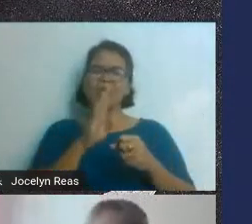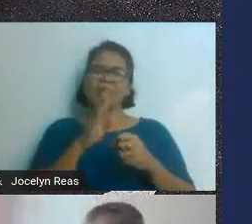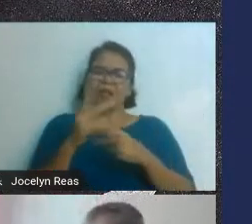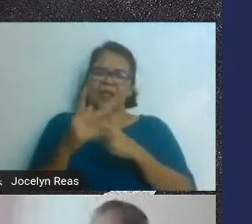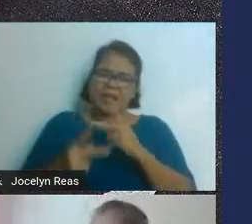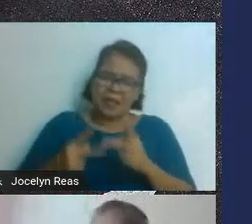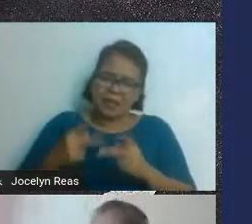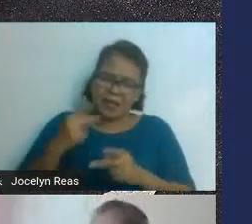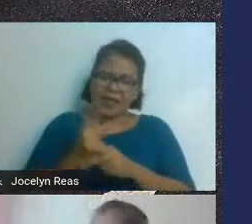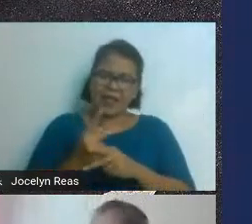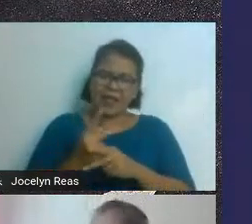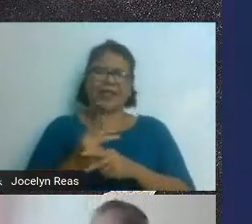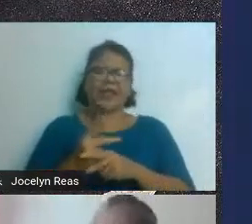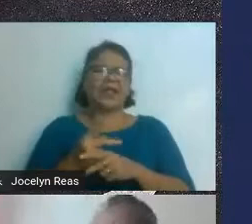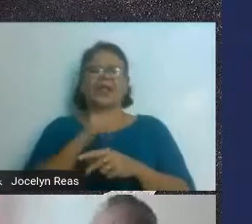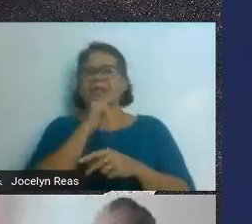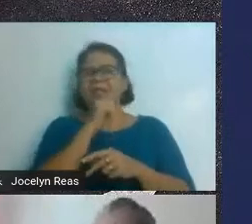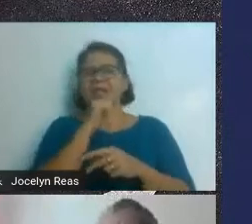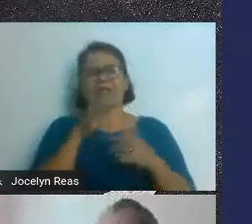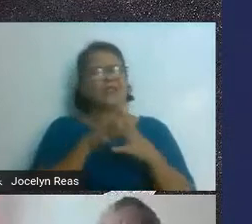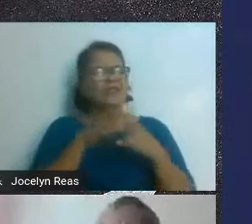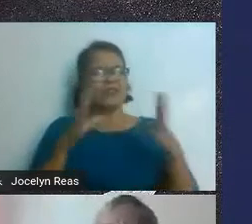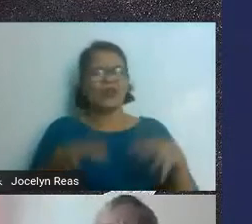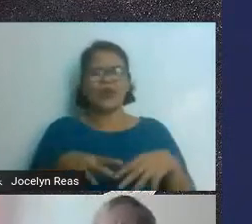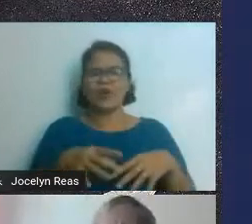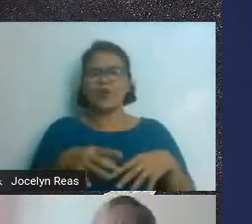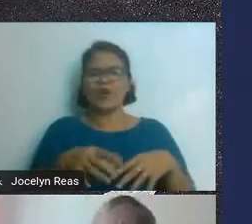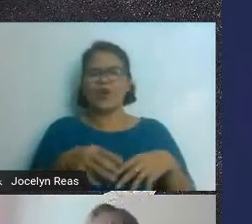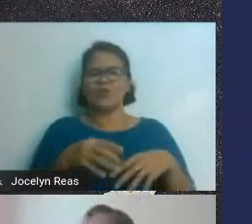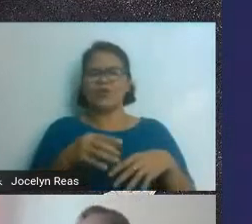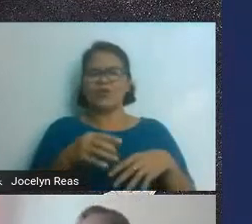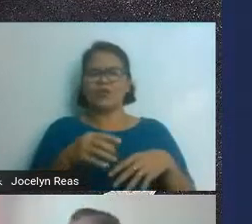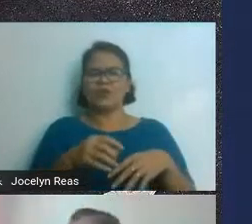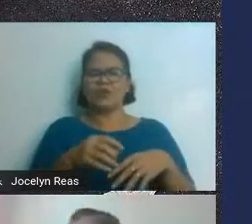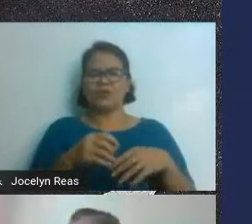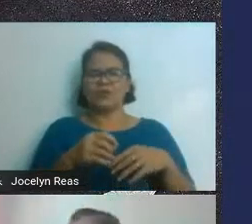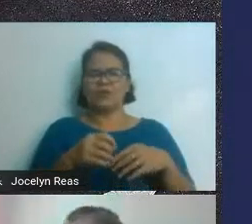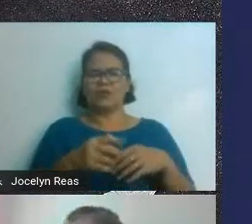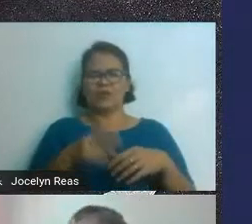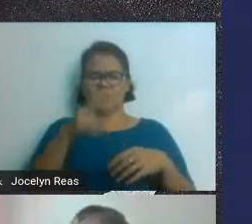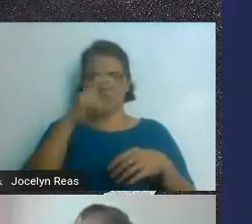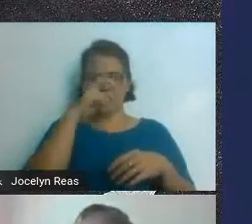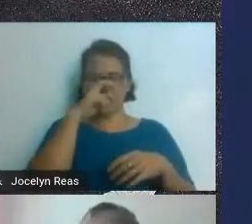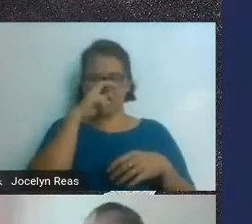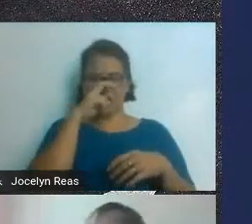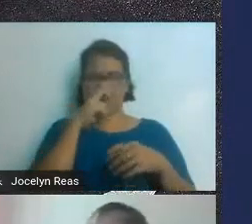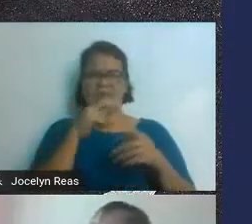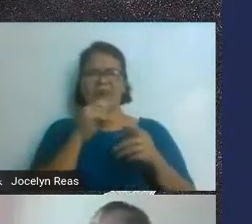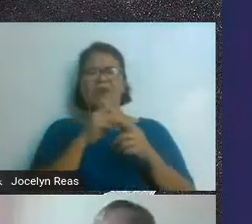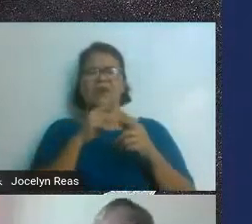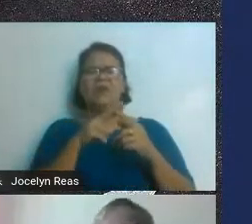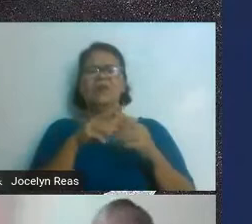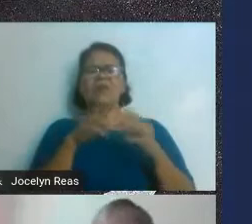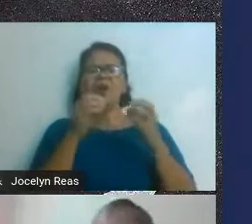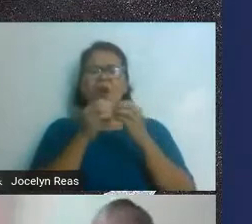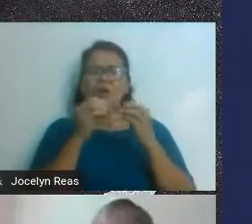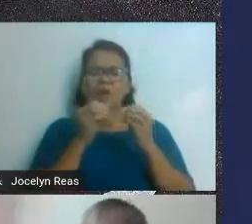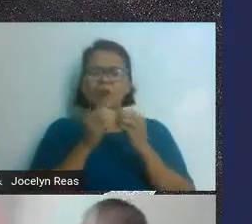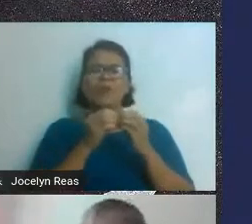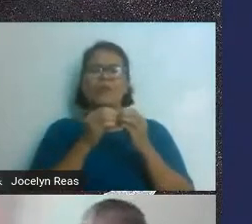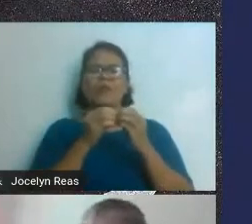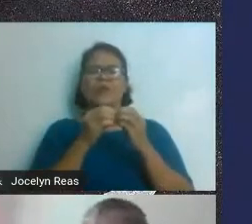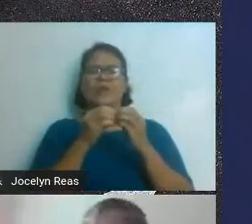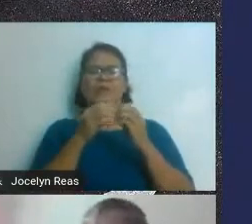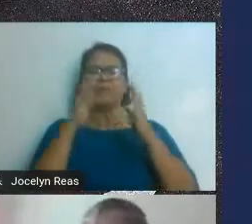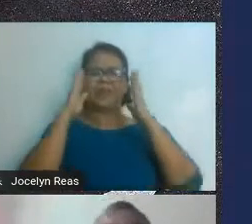wants to have some idea on how to be more effective and attentive to learning as